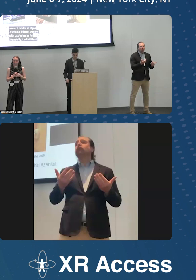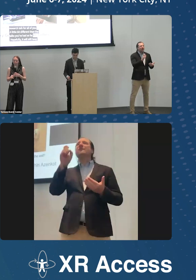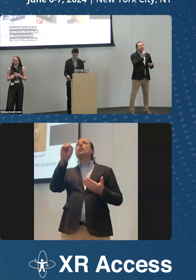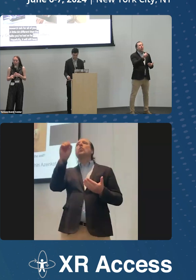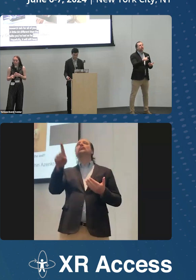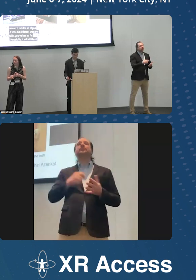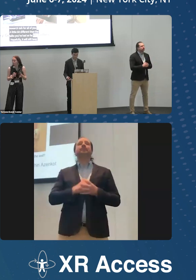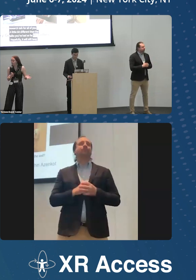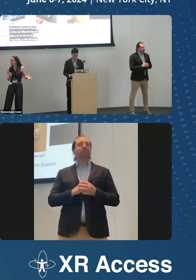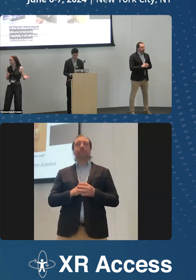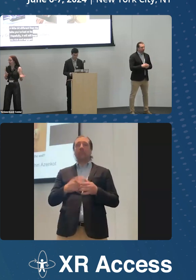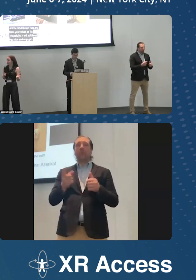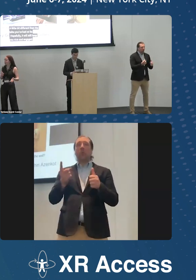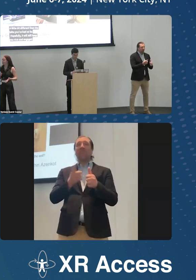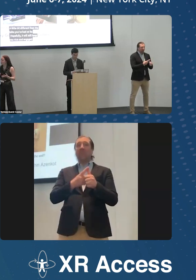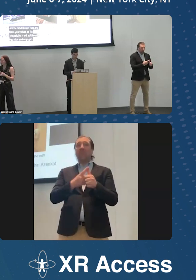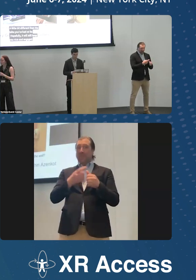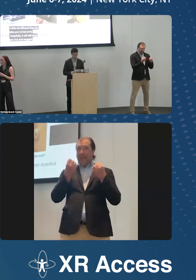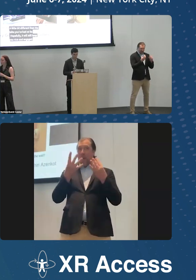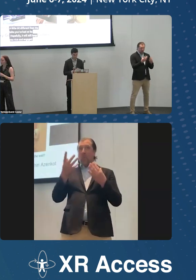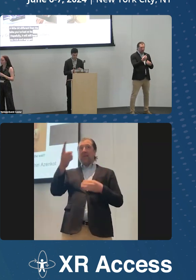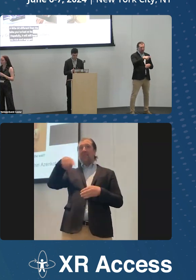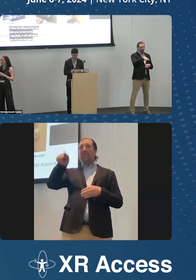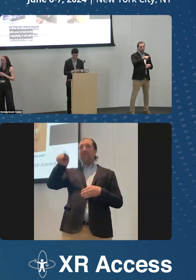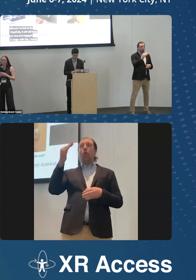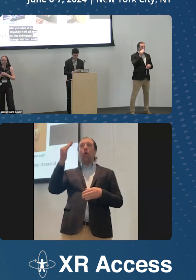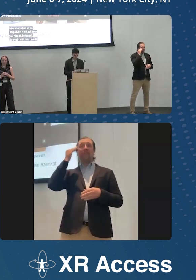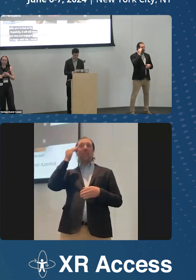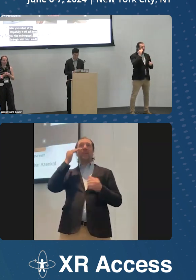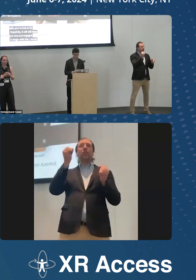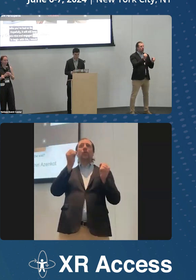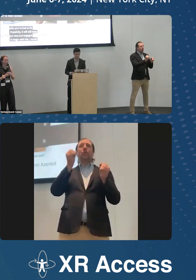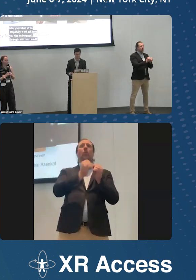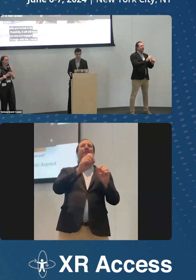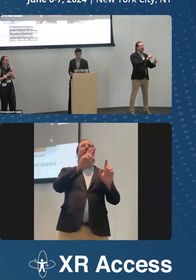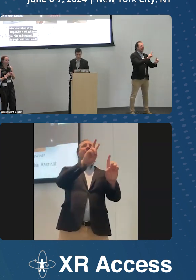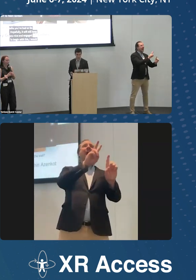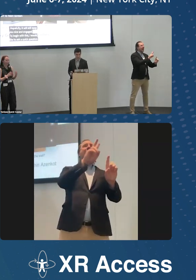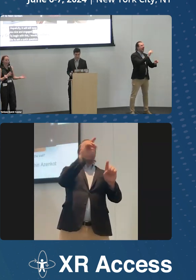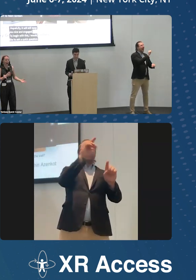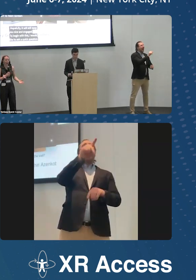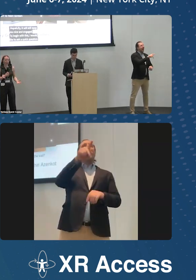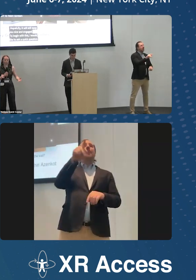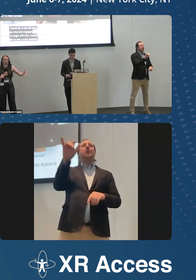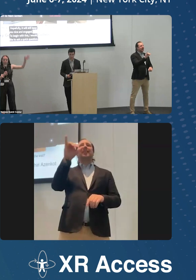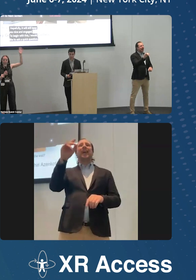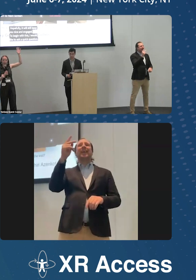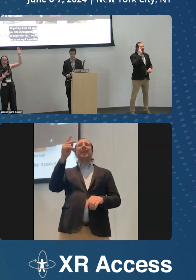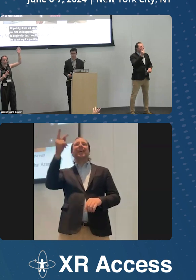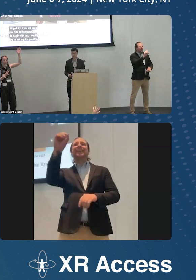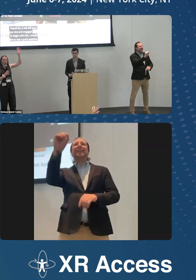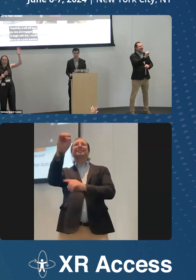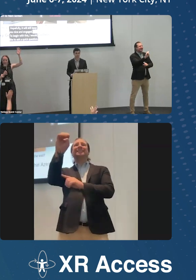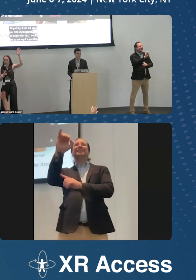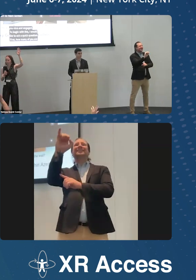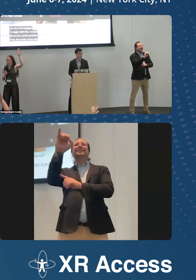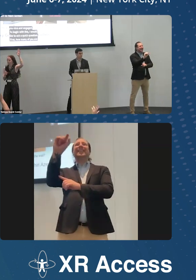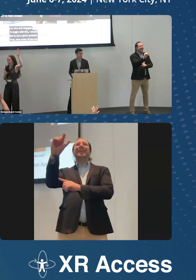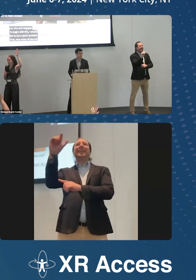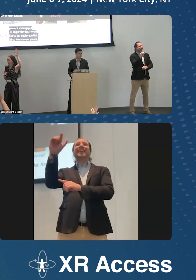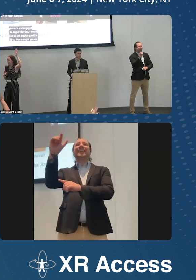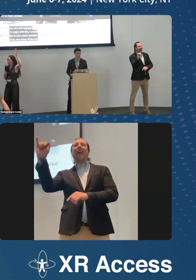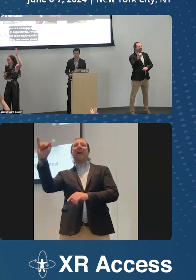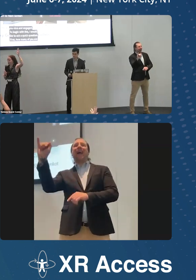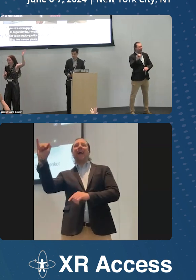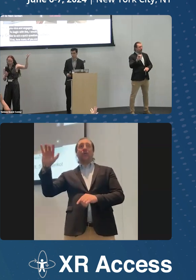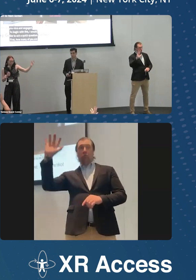quick question. First, how many of you are familiar with applications like SeeingAI? Raise your hands, please, if you know what